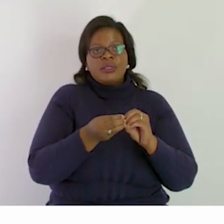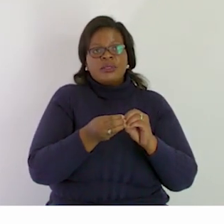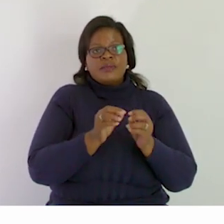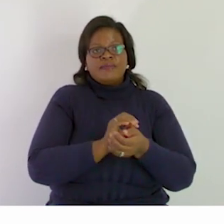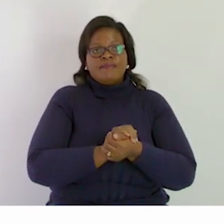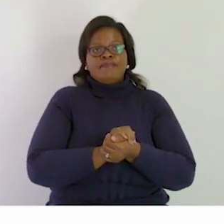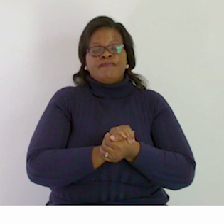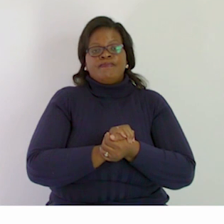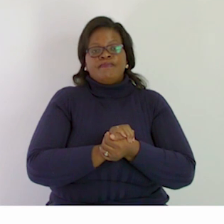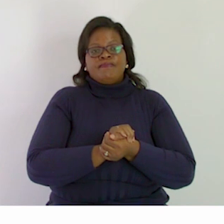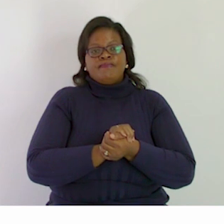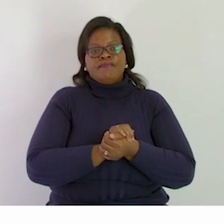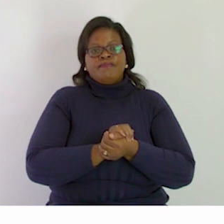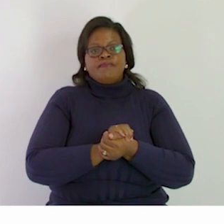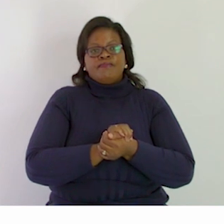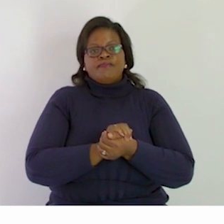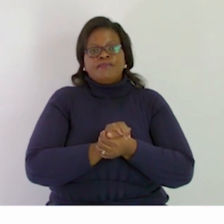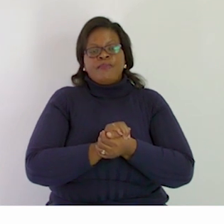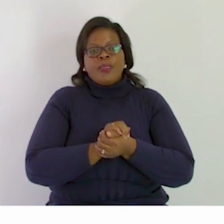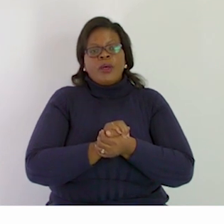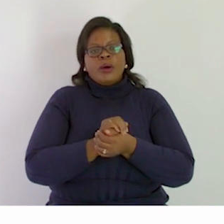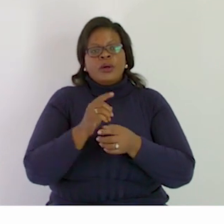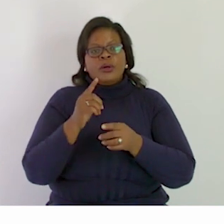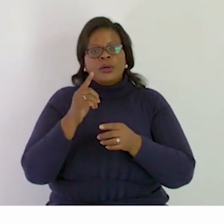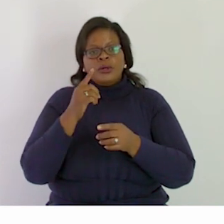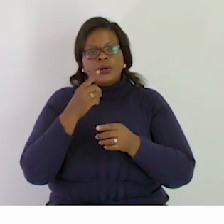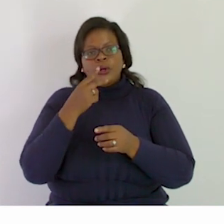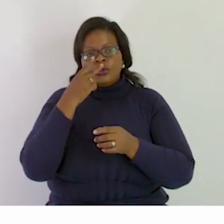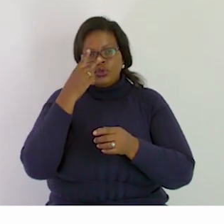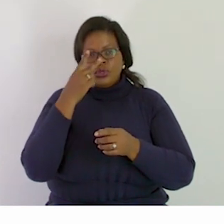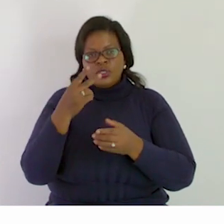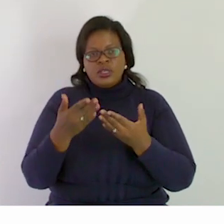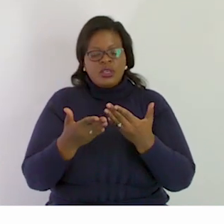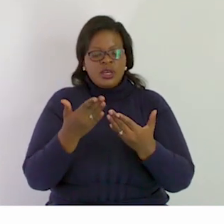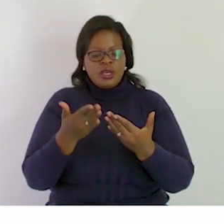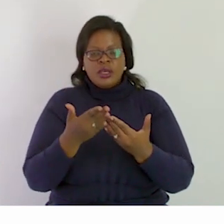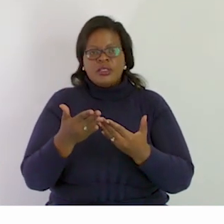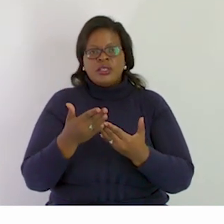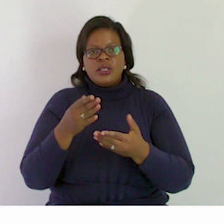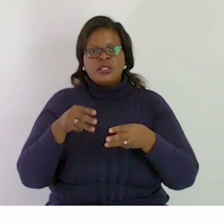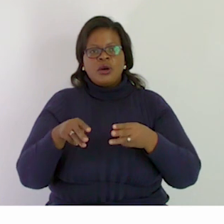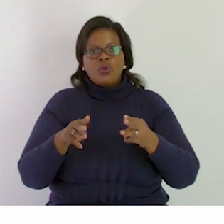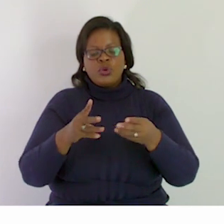put them at different positions so that you can find an easier way to do